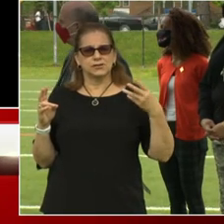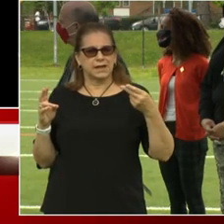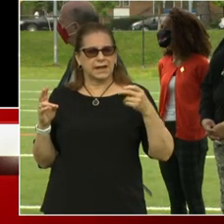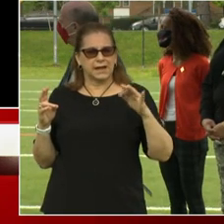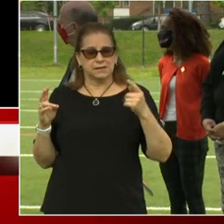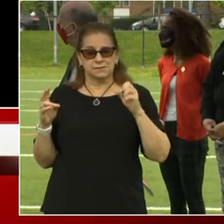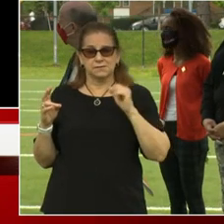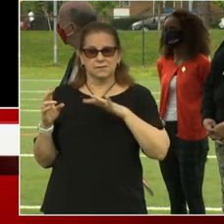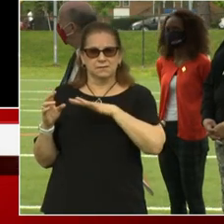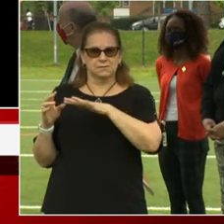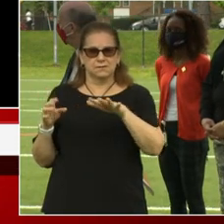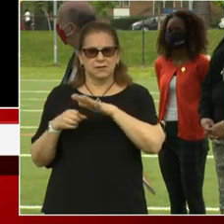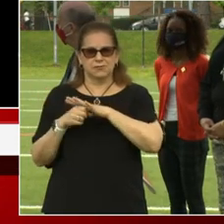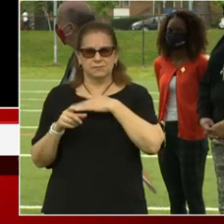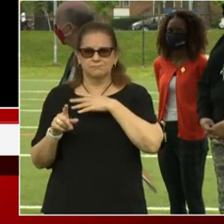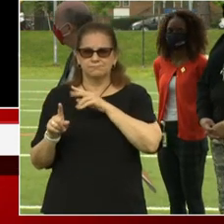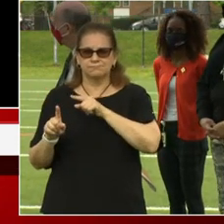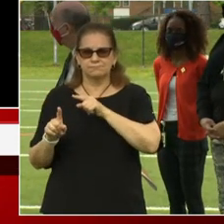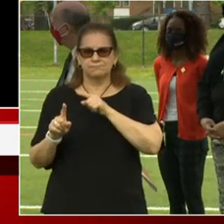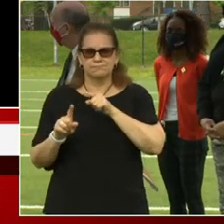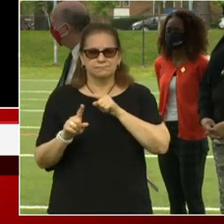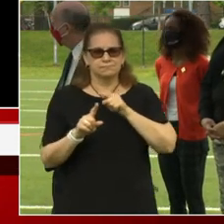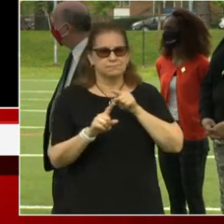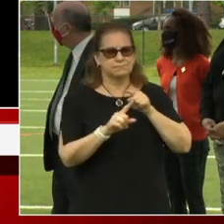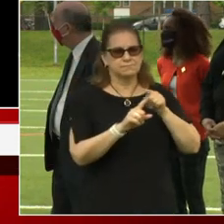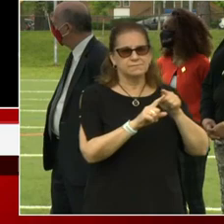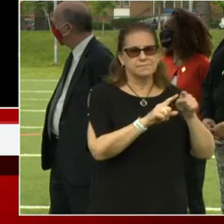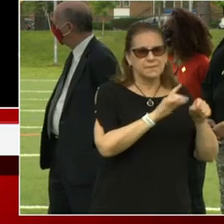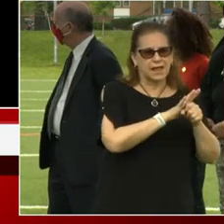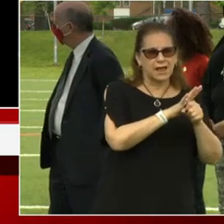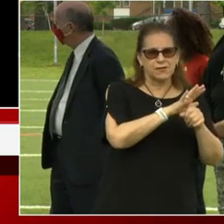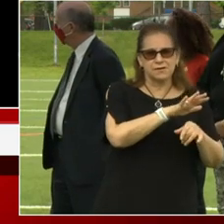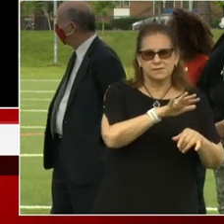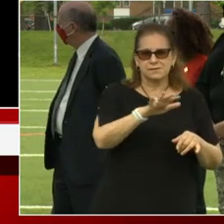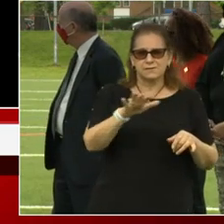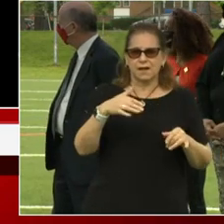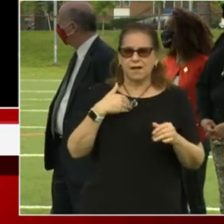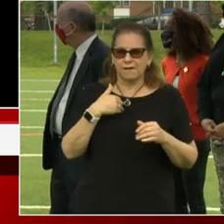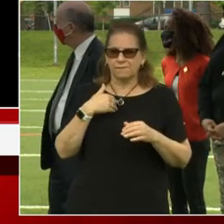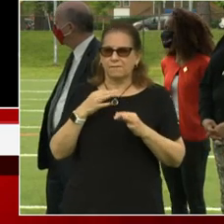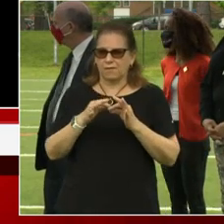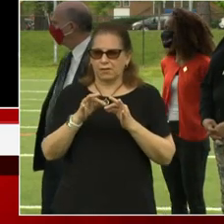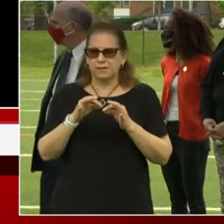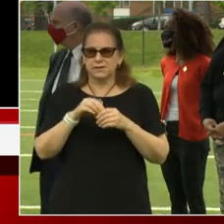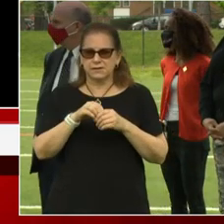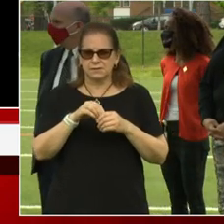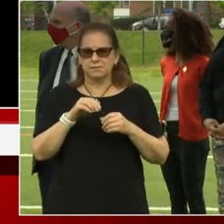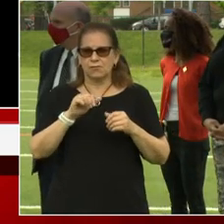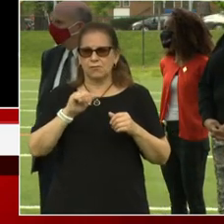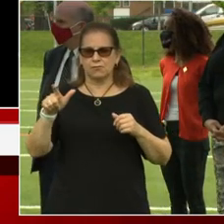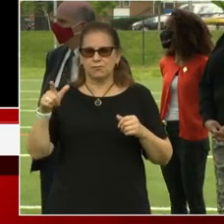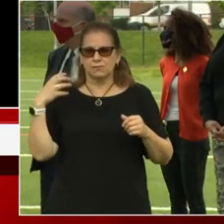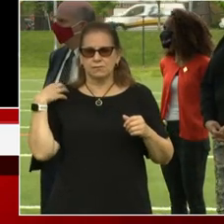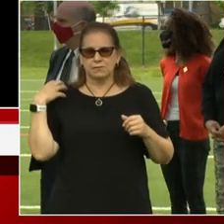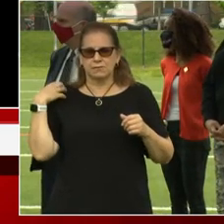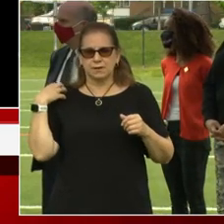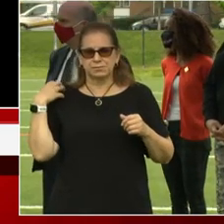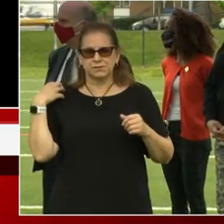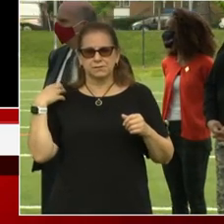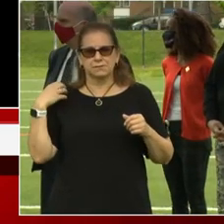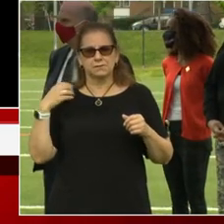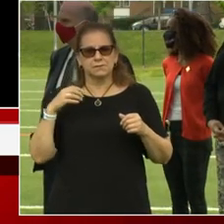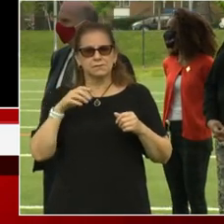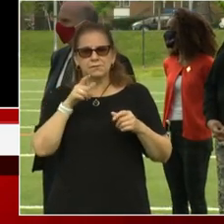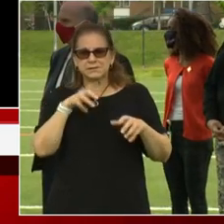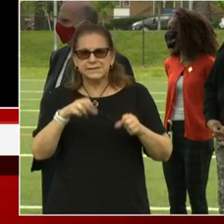Mike Jones. I have all of the faith in these captains that they will continue the trends of our past SCI areas